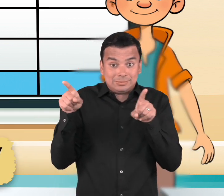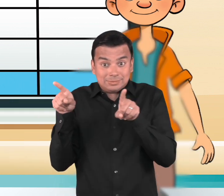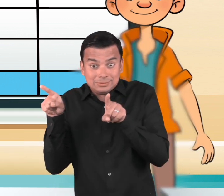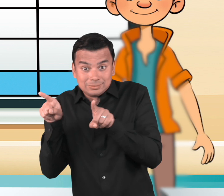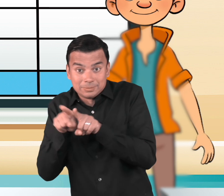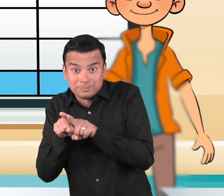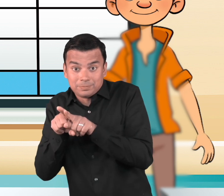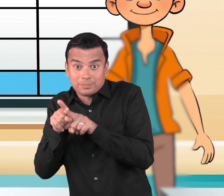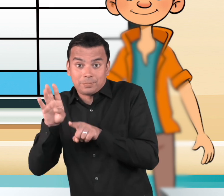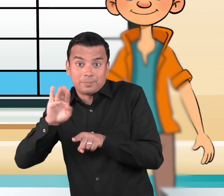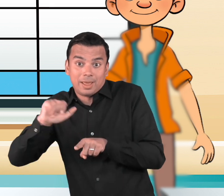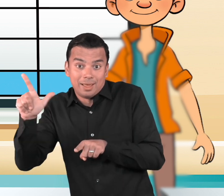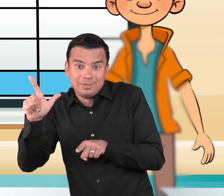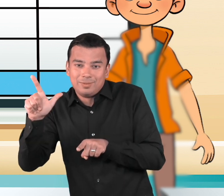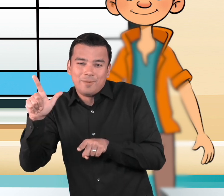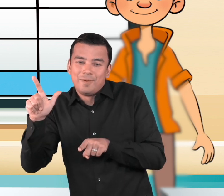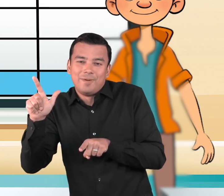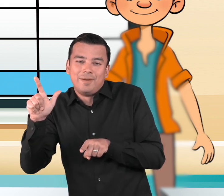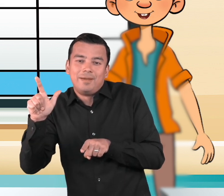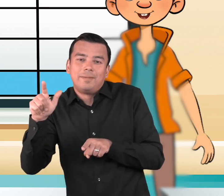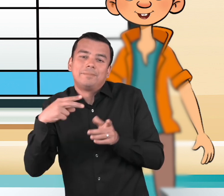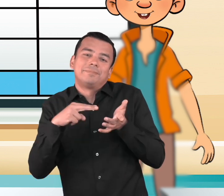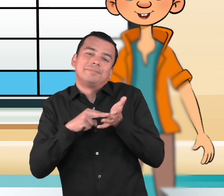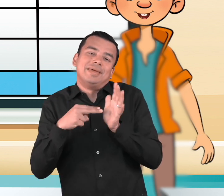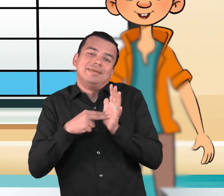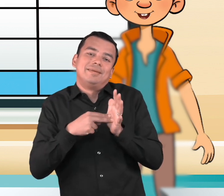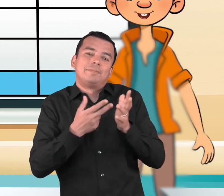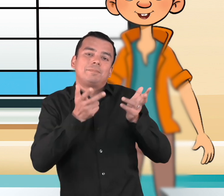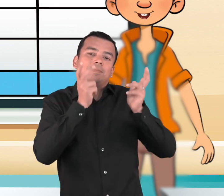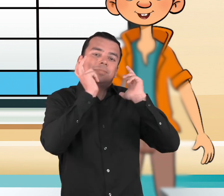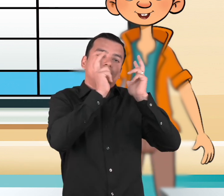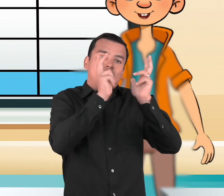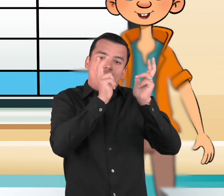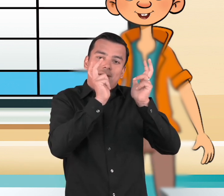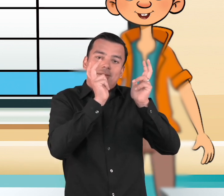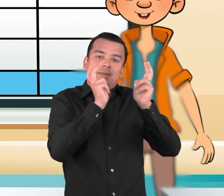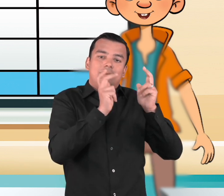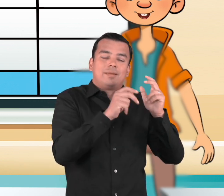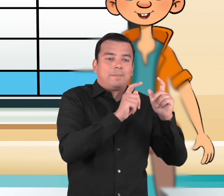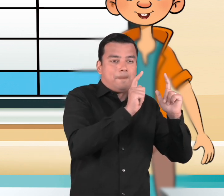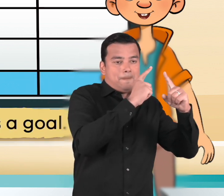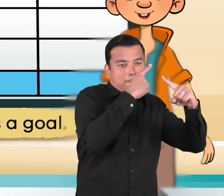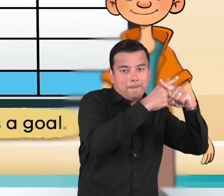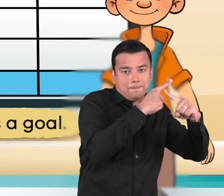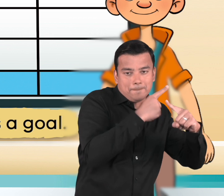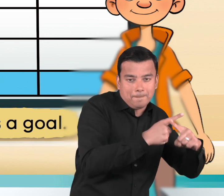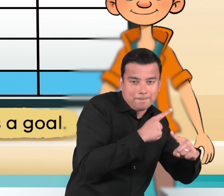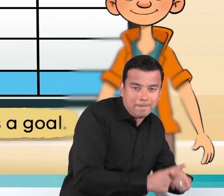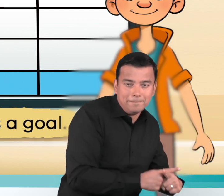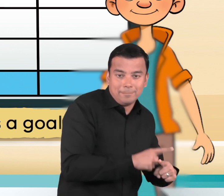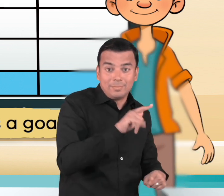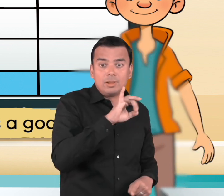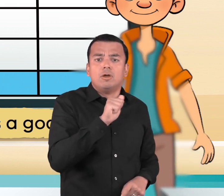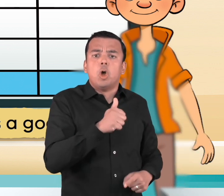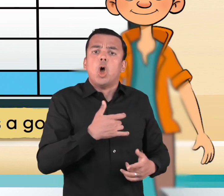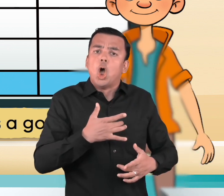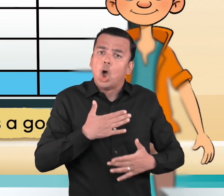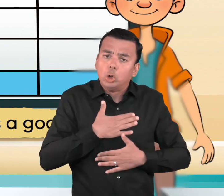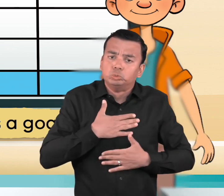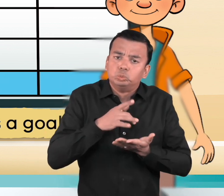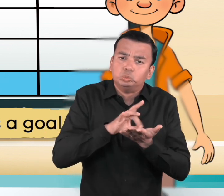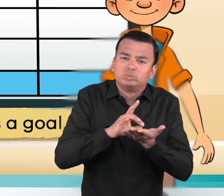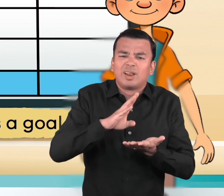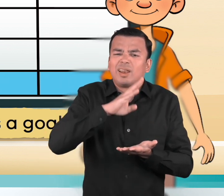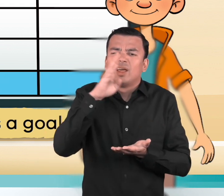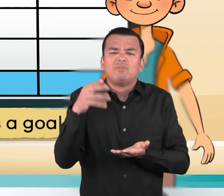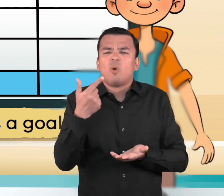Bill, Tyler knows he can eliminate basketball as an option for all 3. Lisa enjoys kicking,